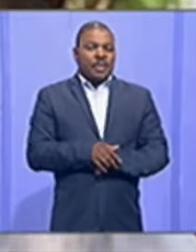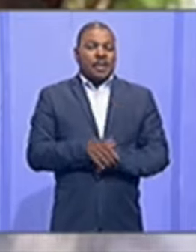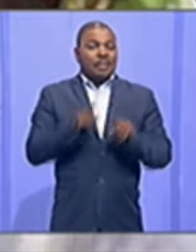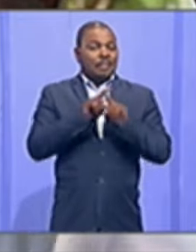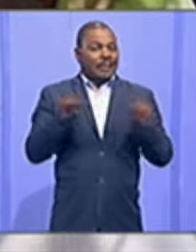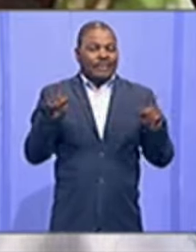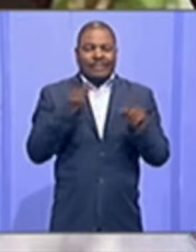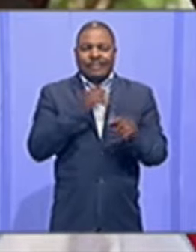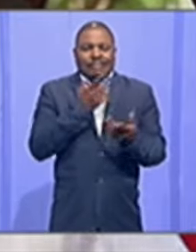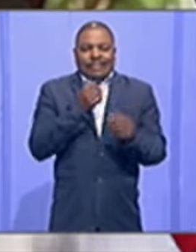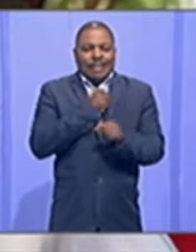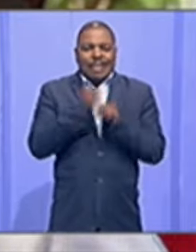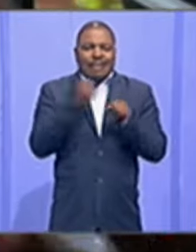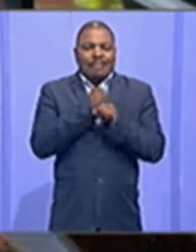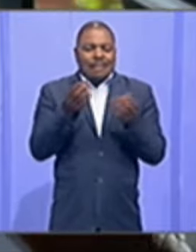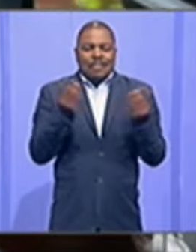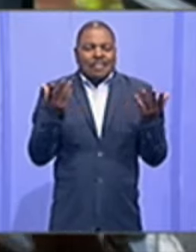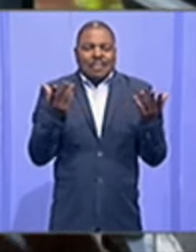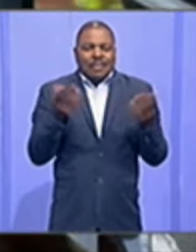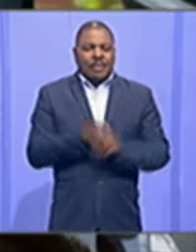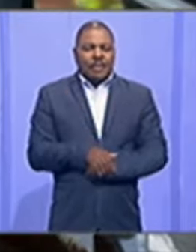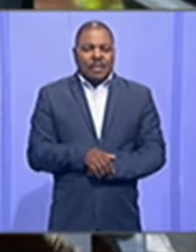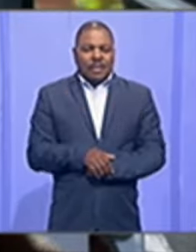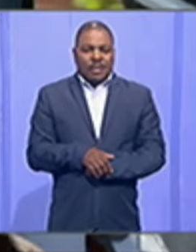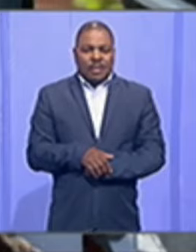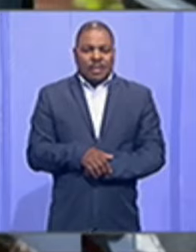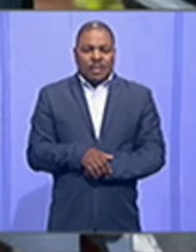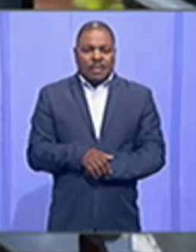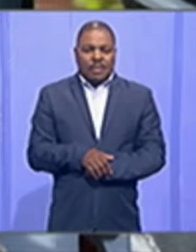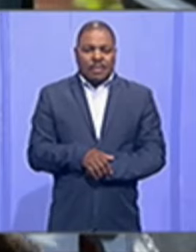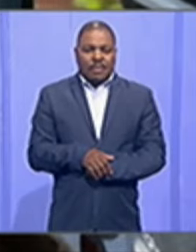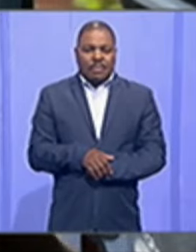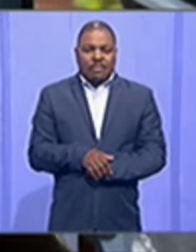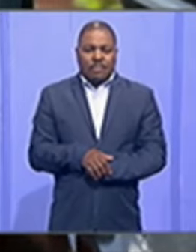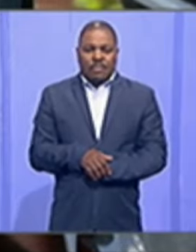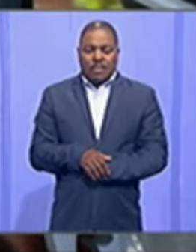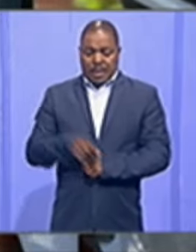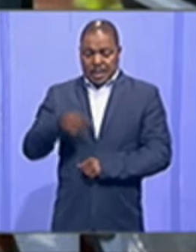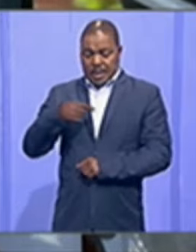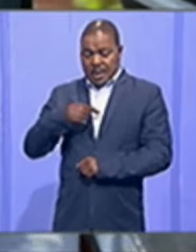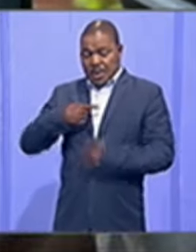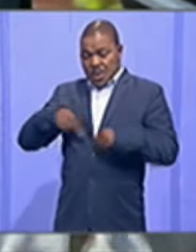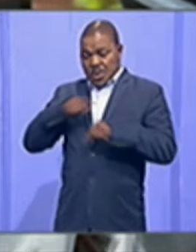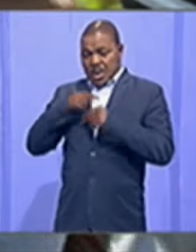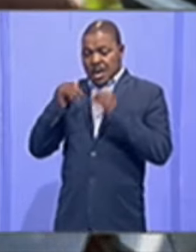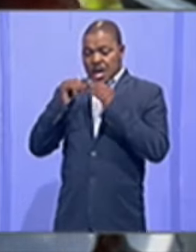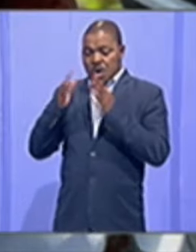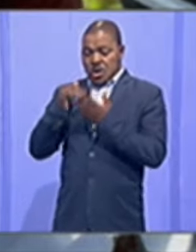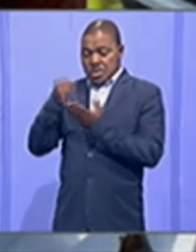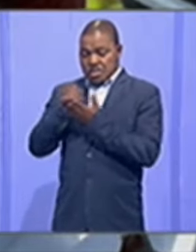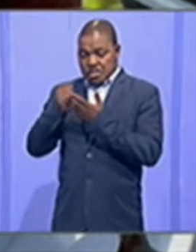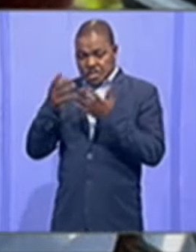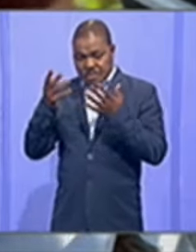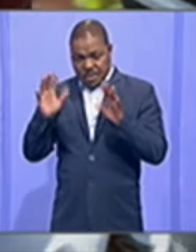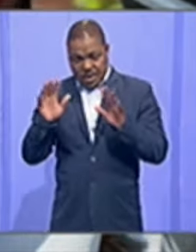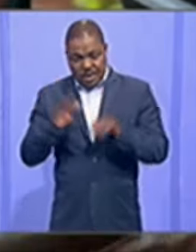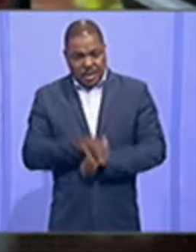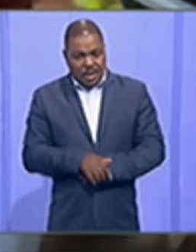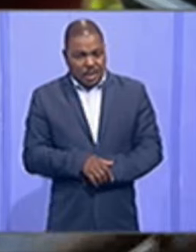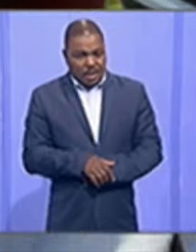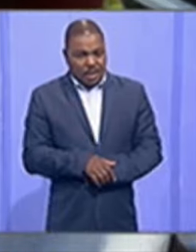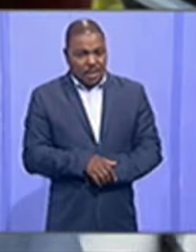tsamo ga se bo go dira gale yalo. Ne ba ba ndra re kwa di tsema tsere bona. Ke ba ka. Ke